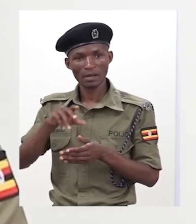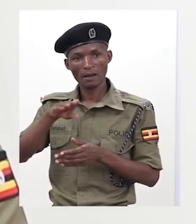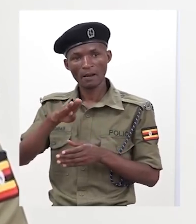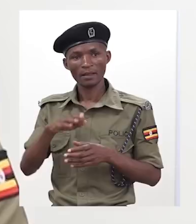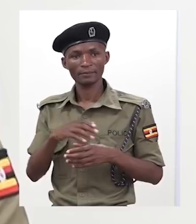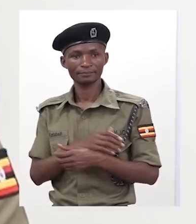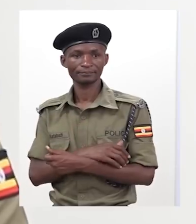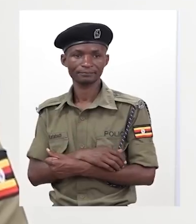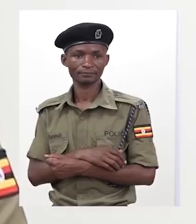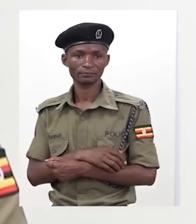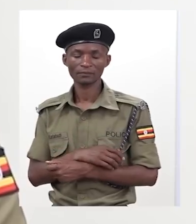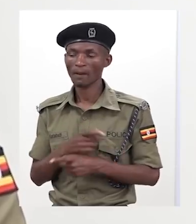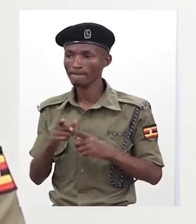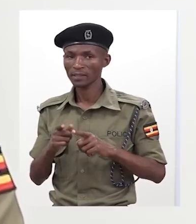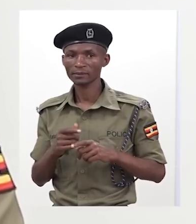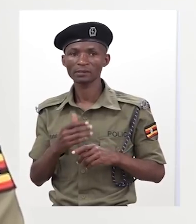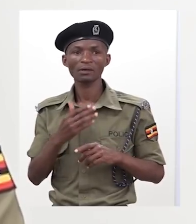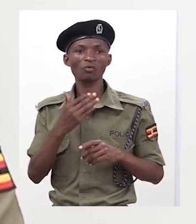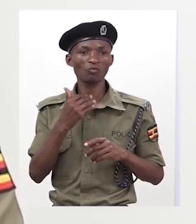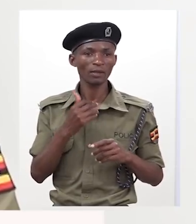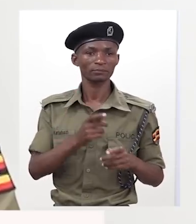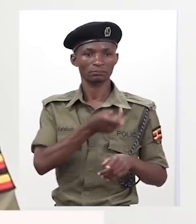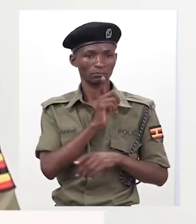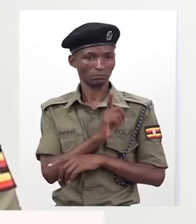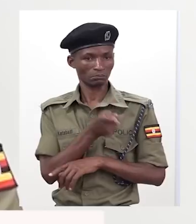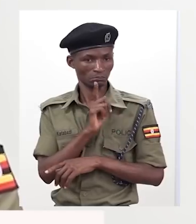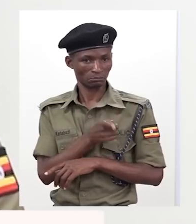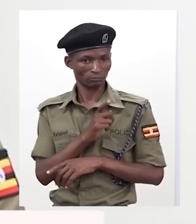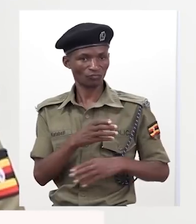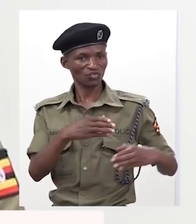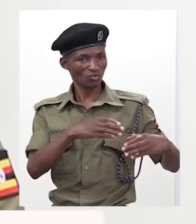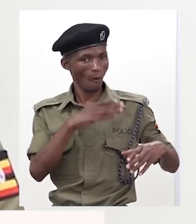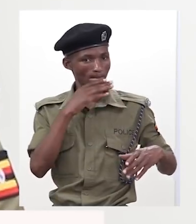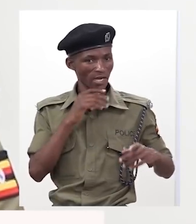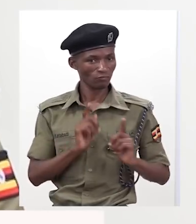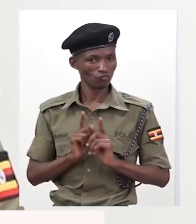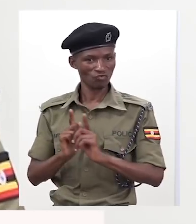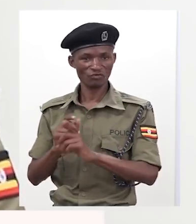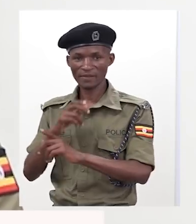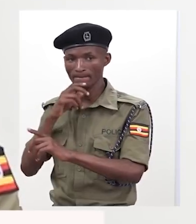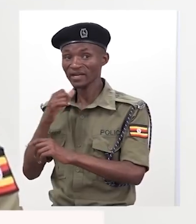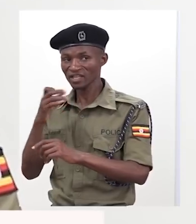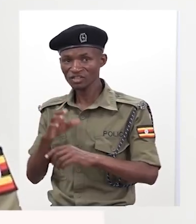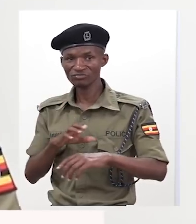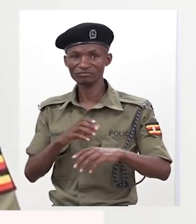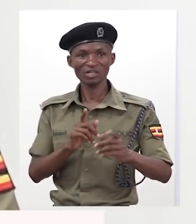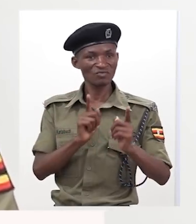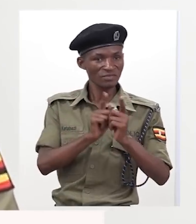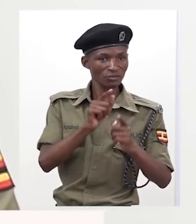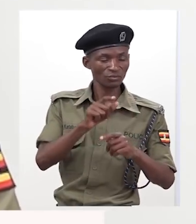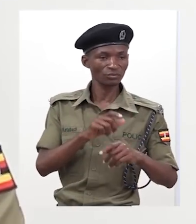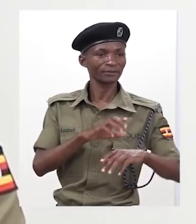as private guards. But we want to warn the bouncers in his company, whom we shall find with him, we shall arrest them for abetting